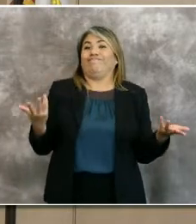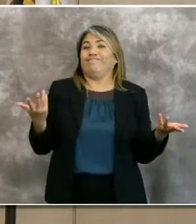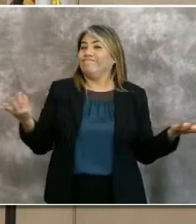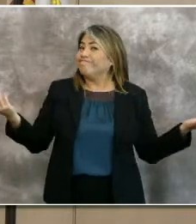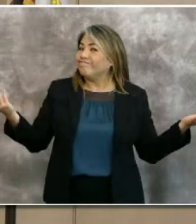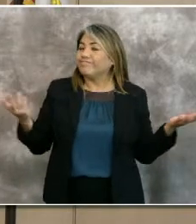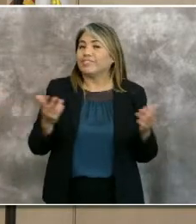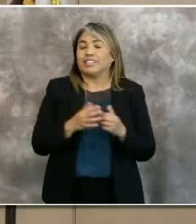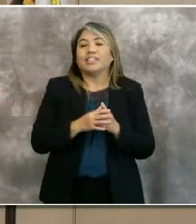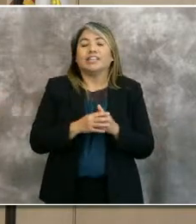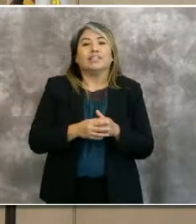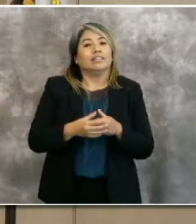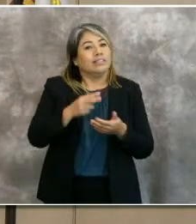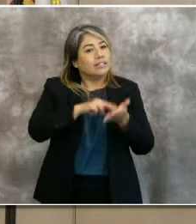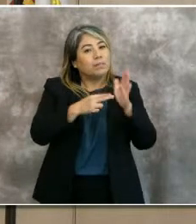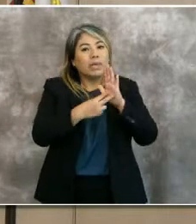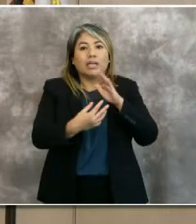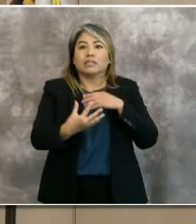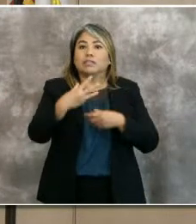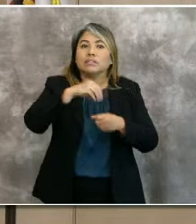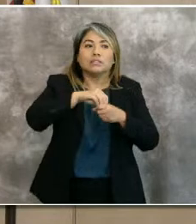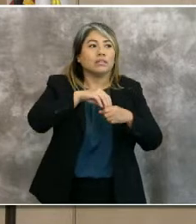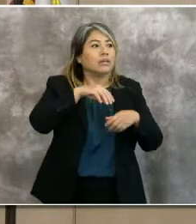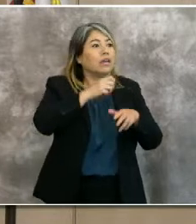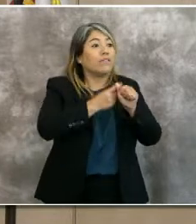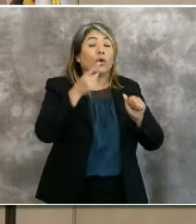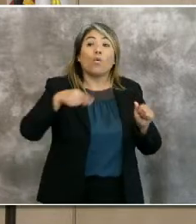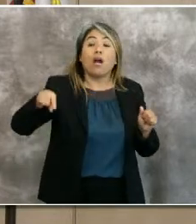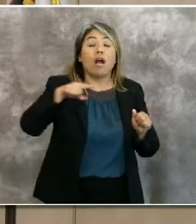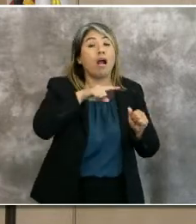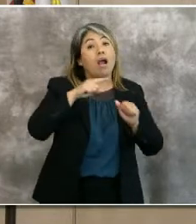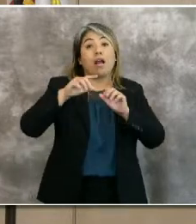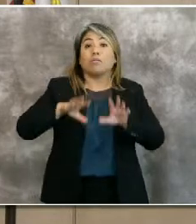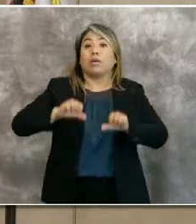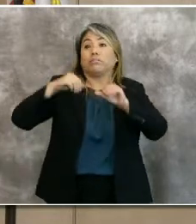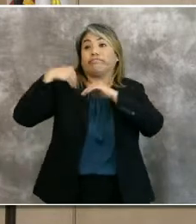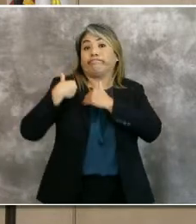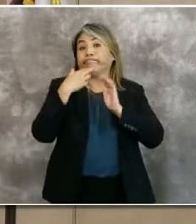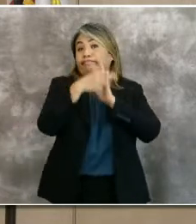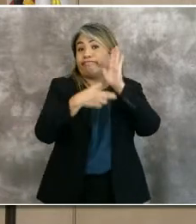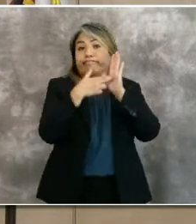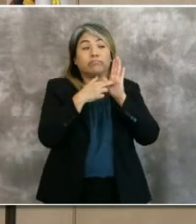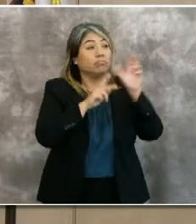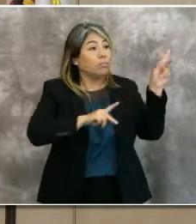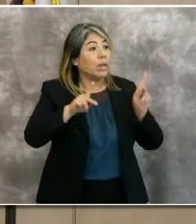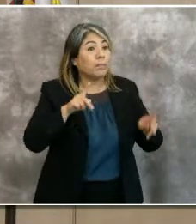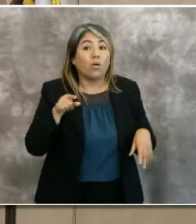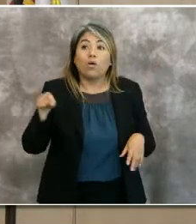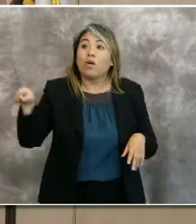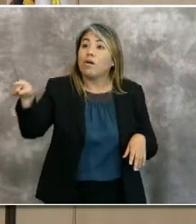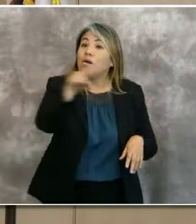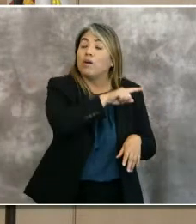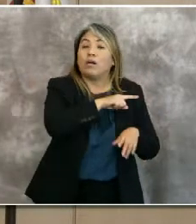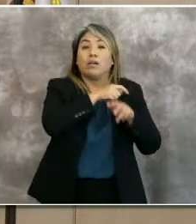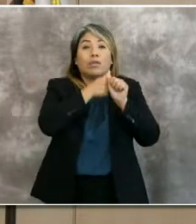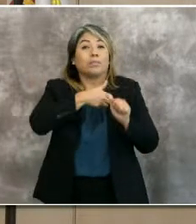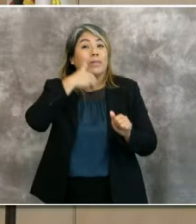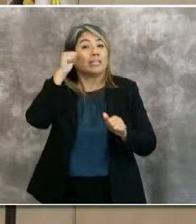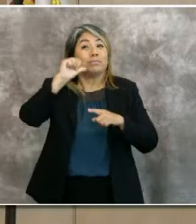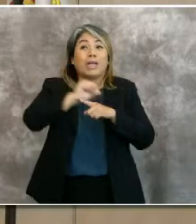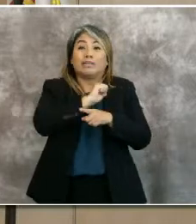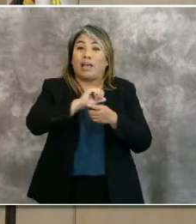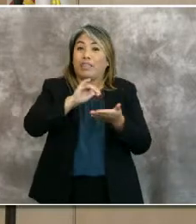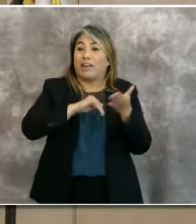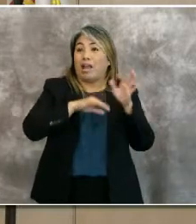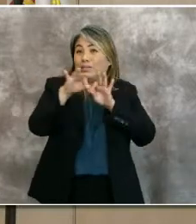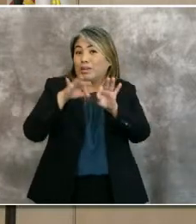does entail the everyone playing a role, individuals adhering to the best practices that I